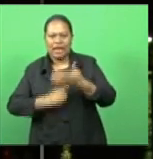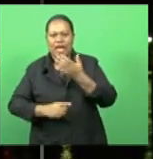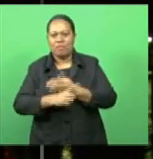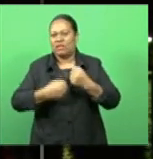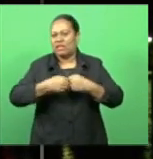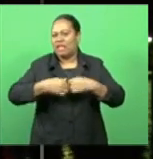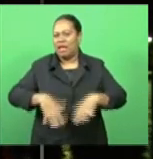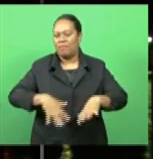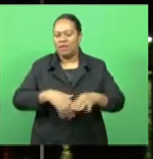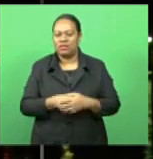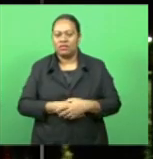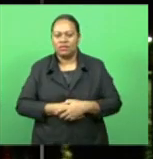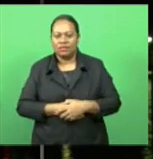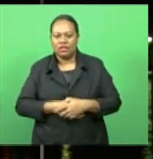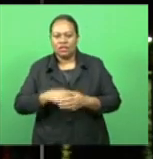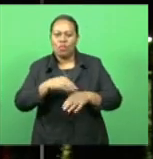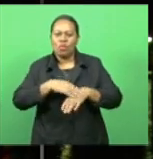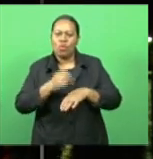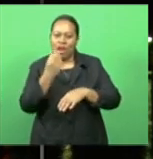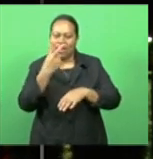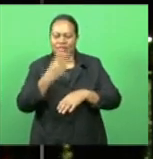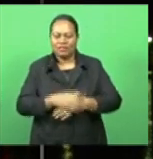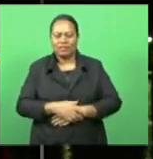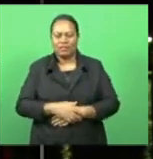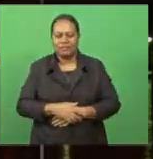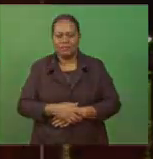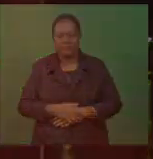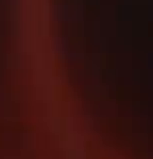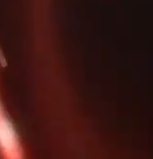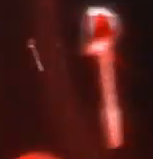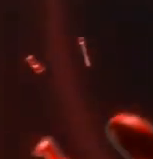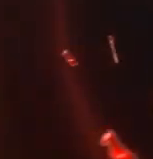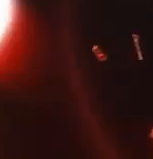your skin? Details after the break.